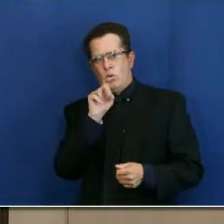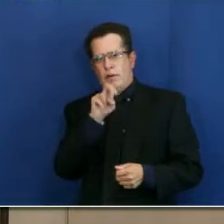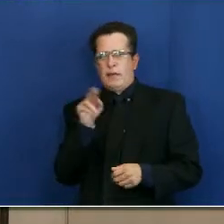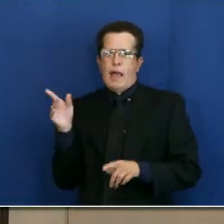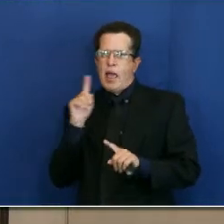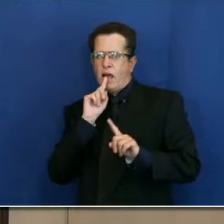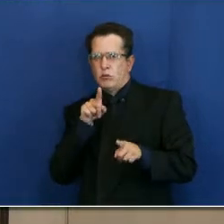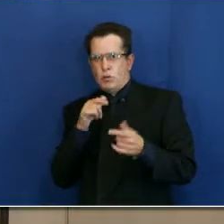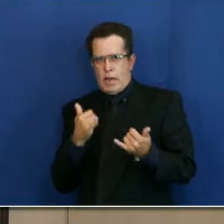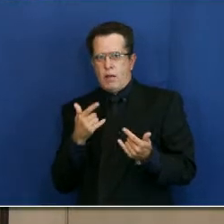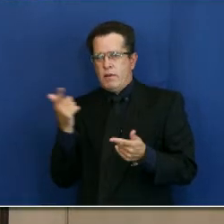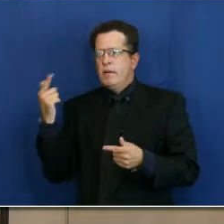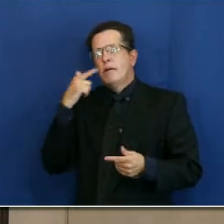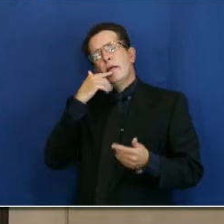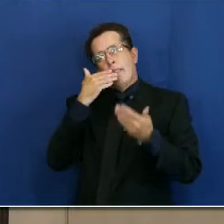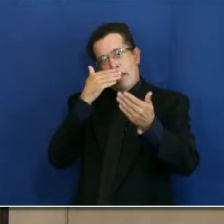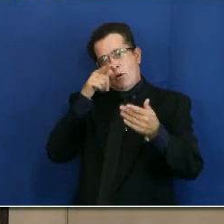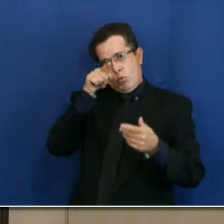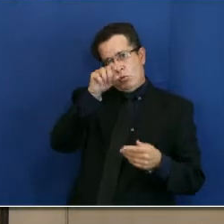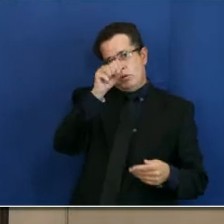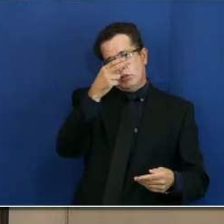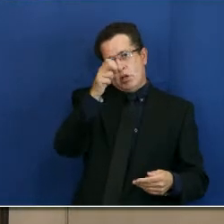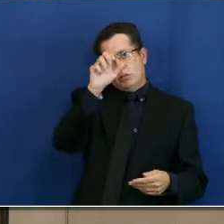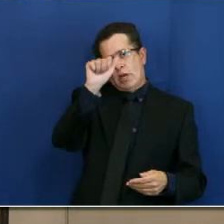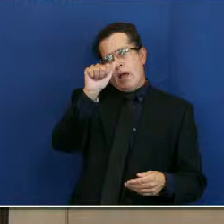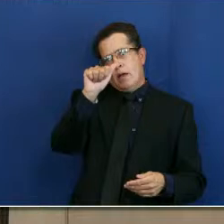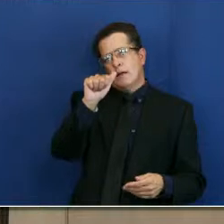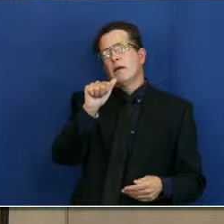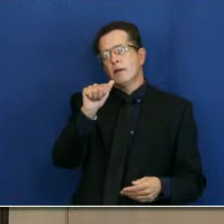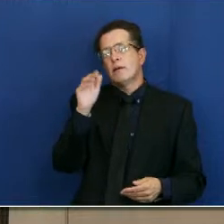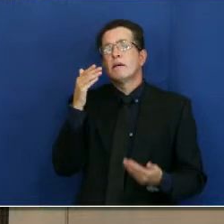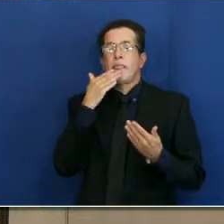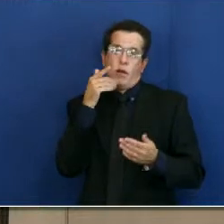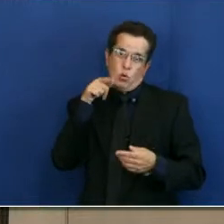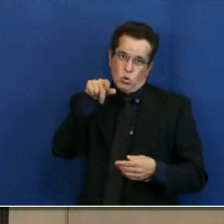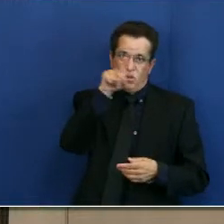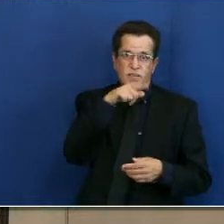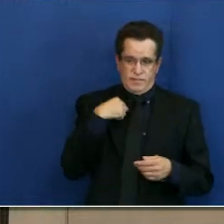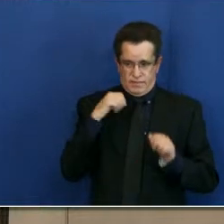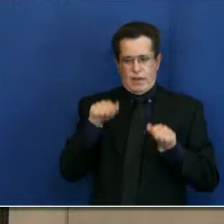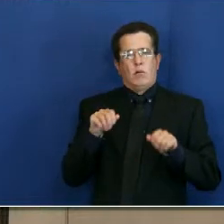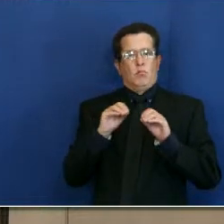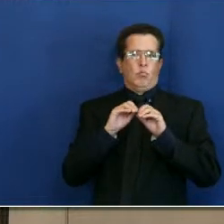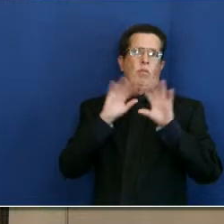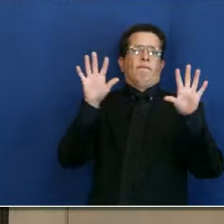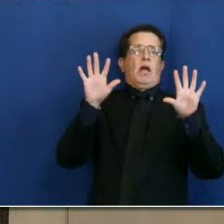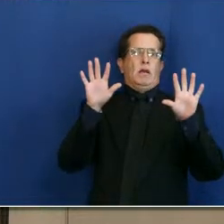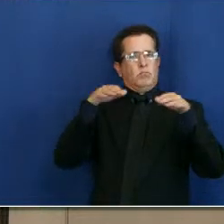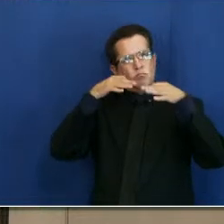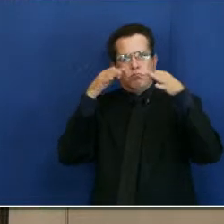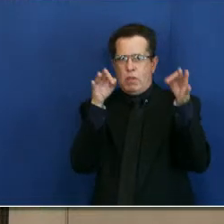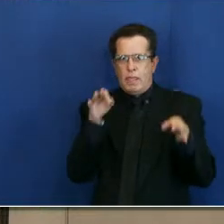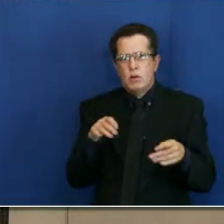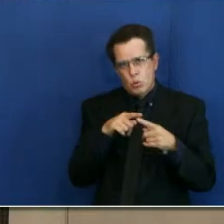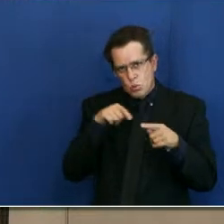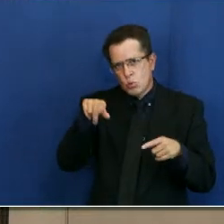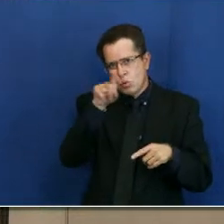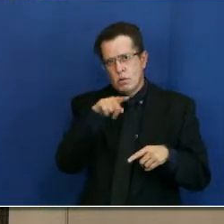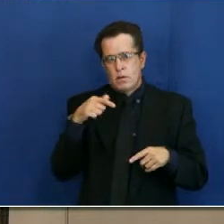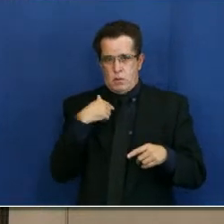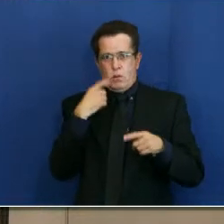Thank you, Sasha, for the opportunity to clarify and provide that information. Coming off of the